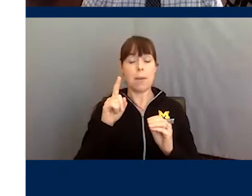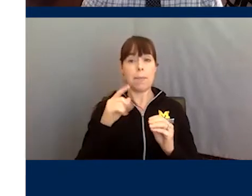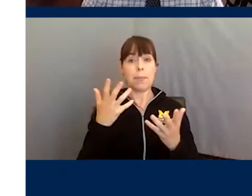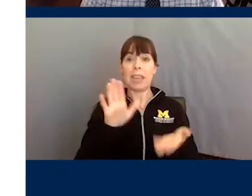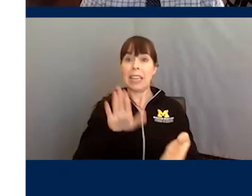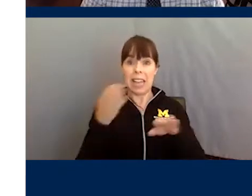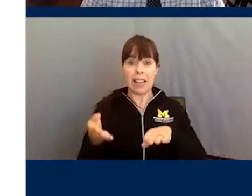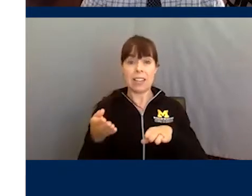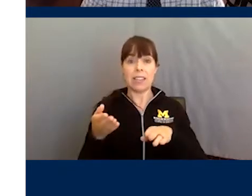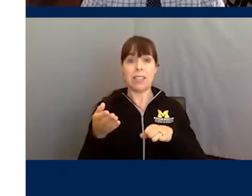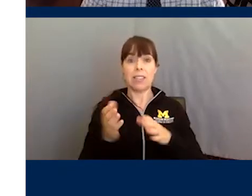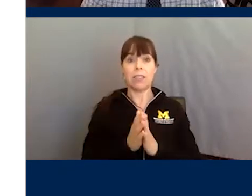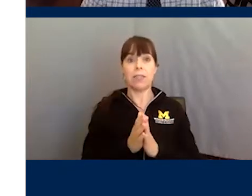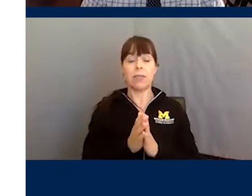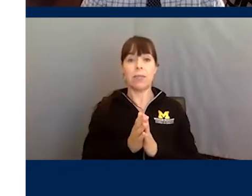deaths